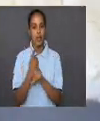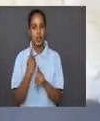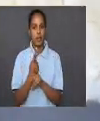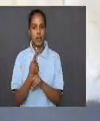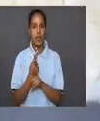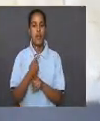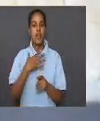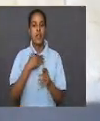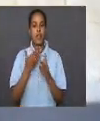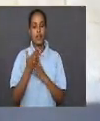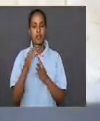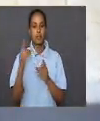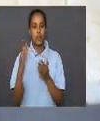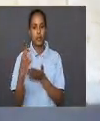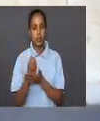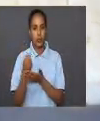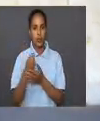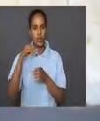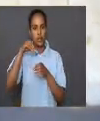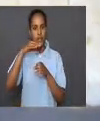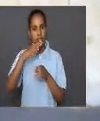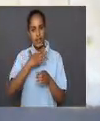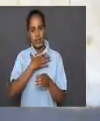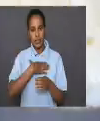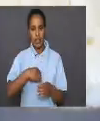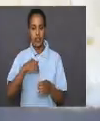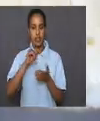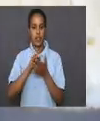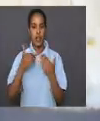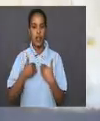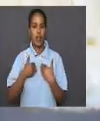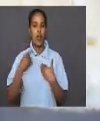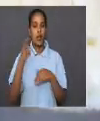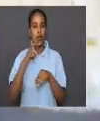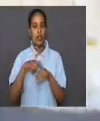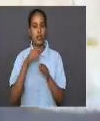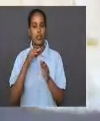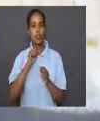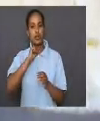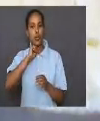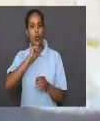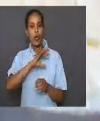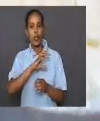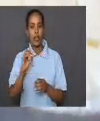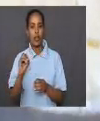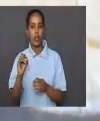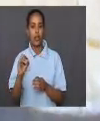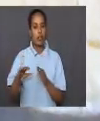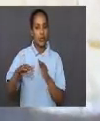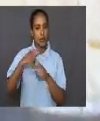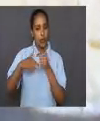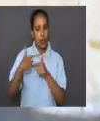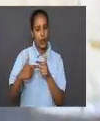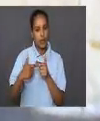when fat is produced with ingredients that have already spoiled and are